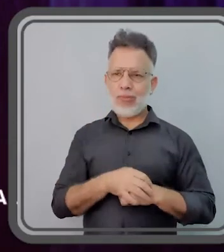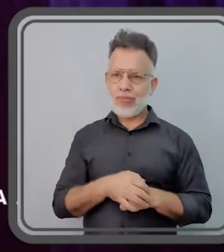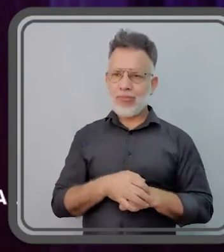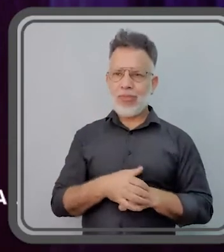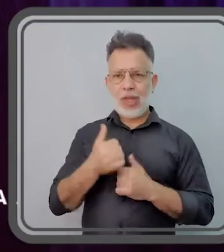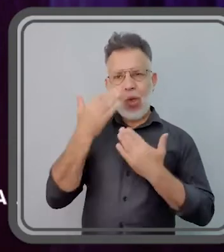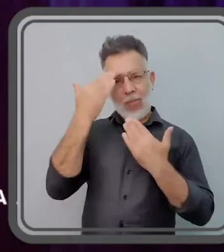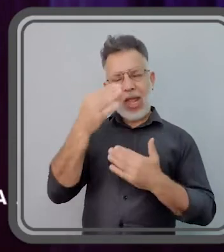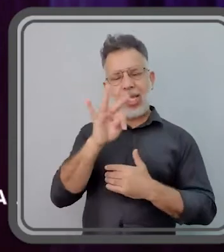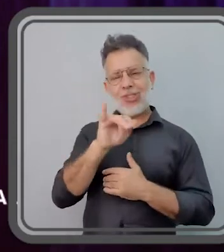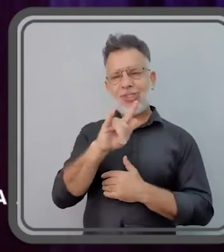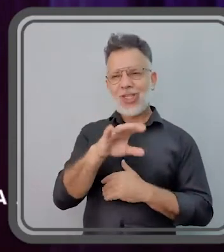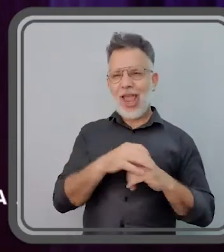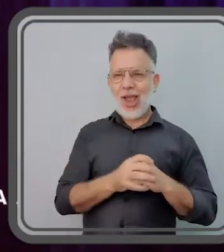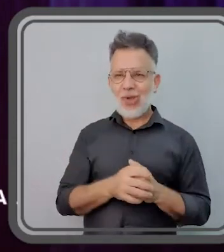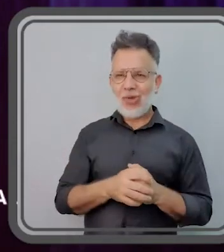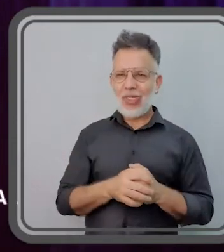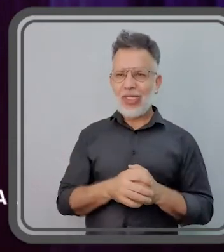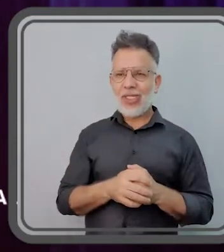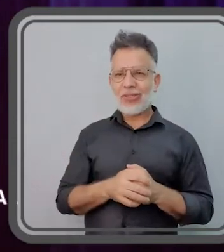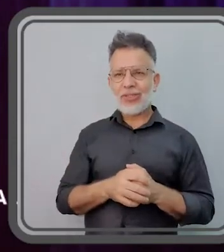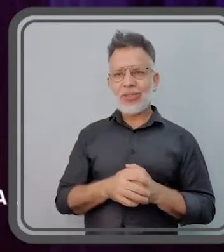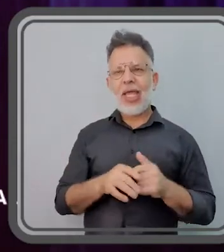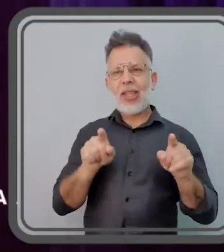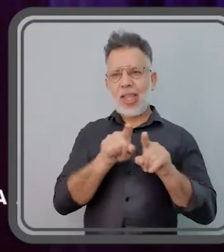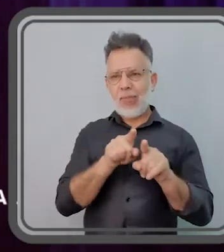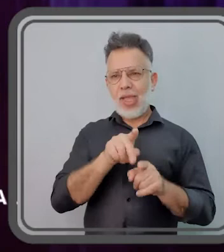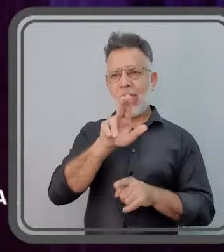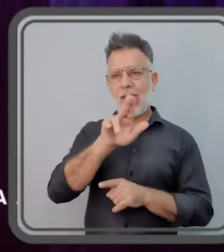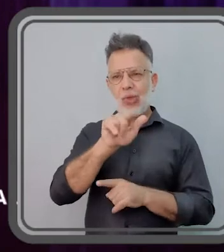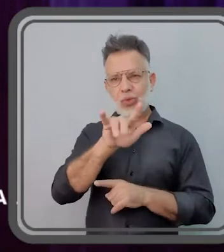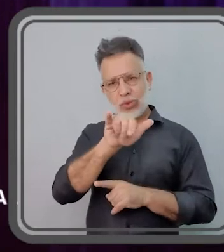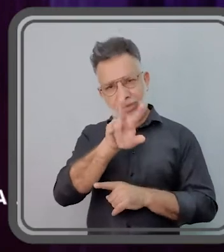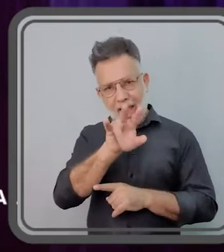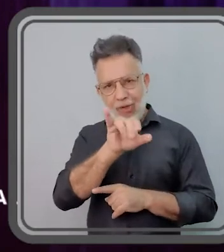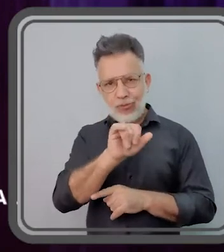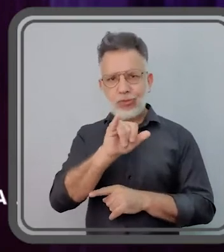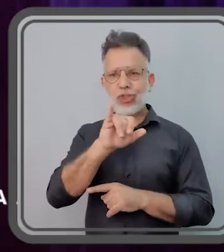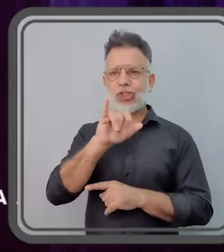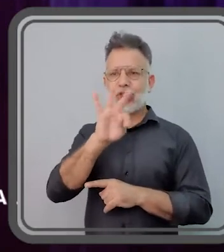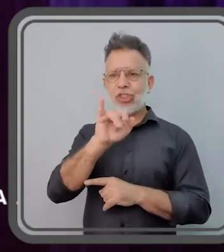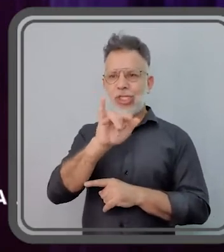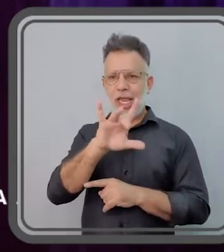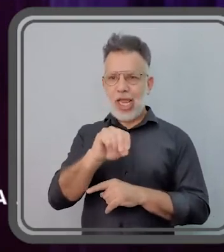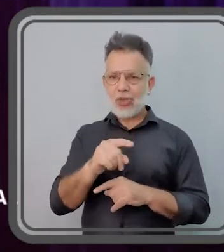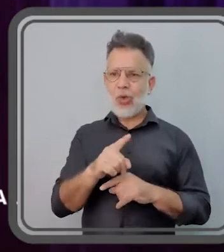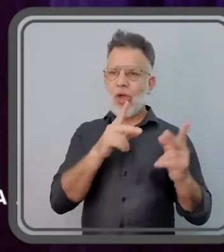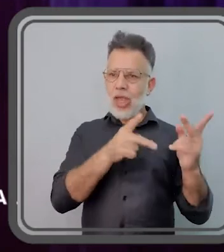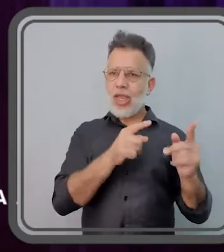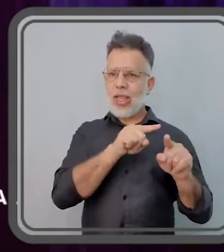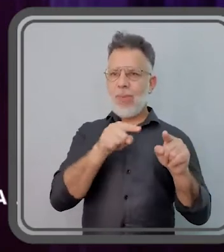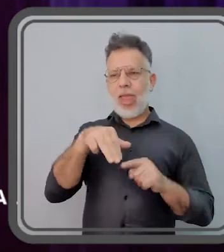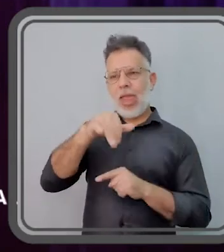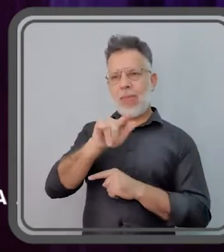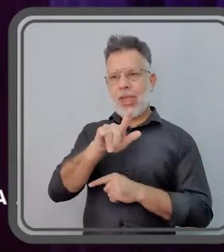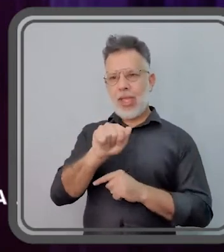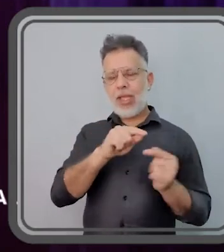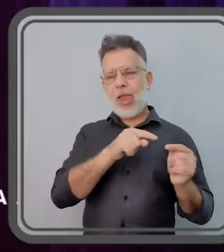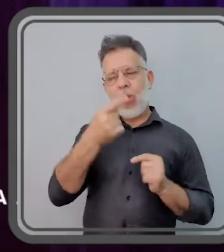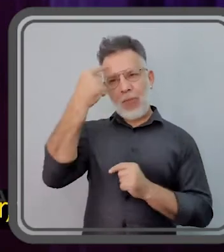Thank you, Thiago. I think, again, same as Gustavo, Thiago, another session between Maggie and you was awesome. I